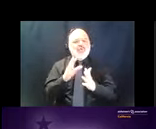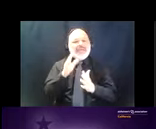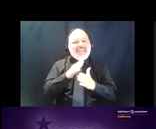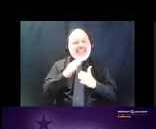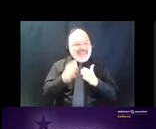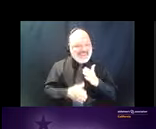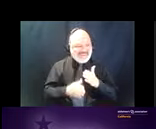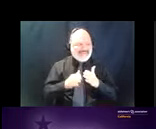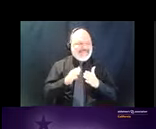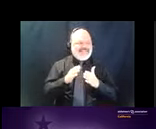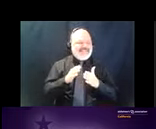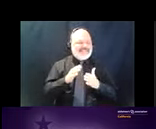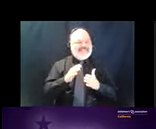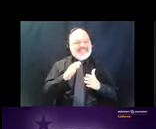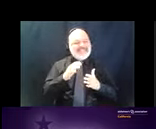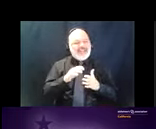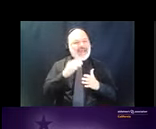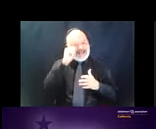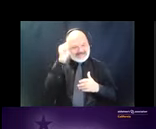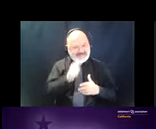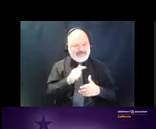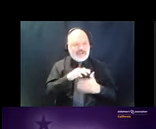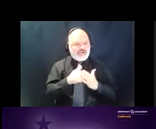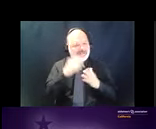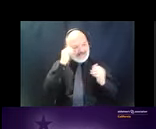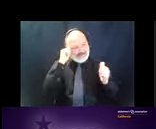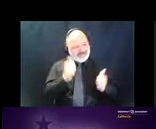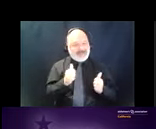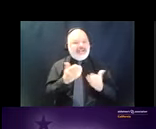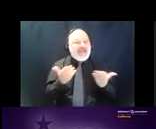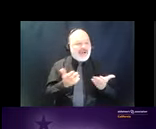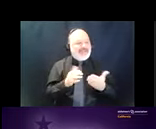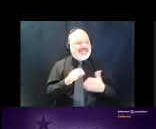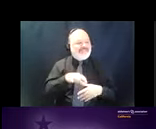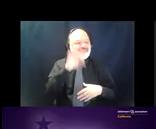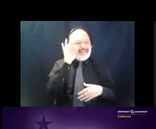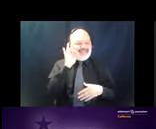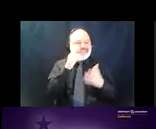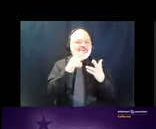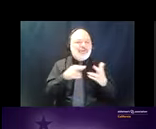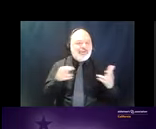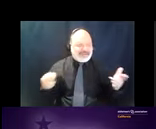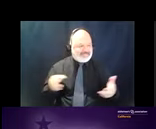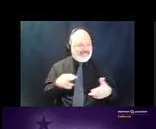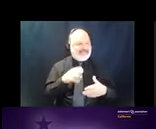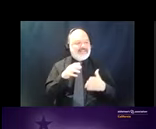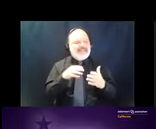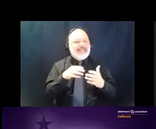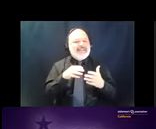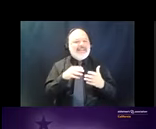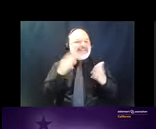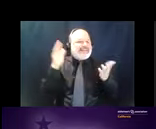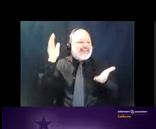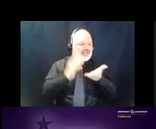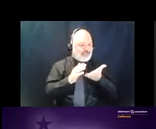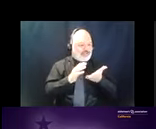by accelerating global research, driving risk reduction and early detection, and maximizing quality care and support. And also wanted